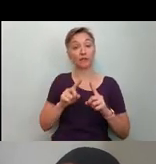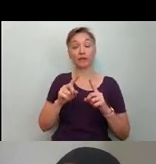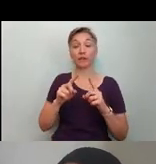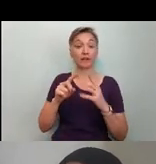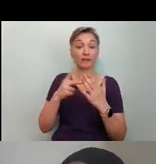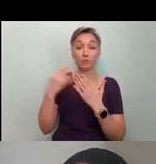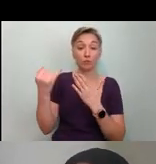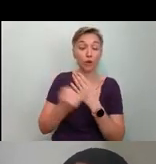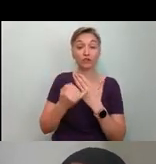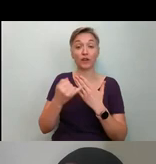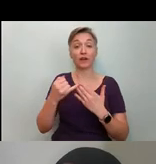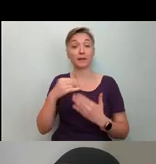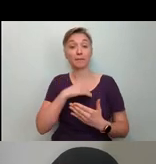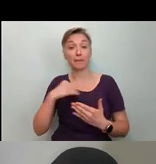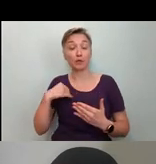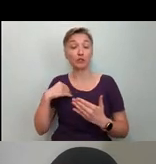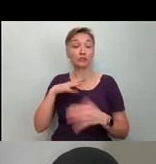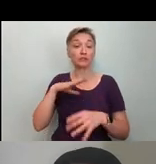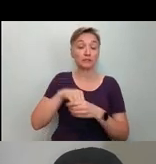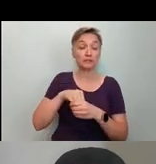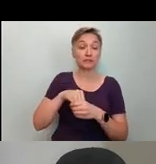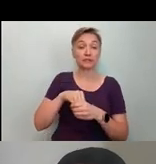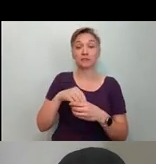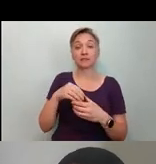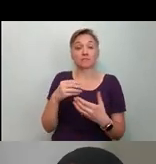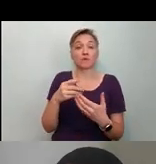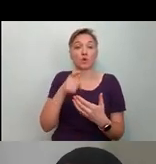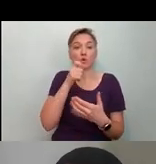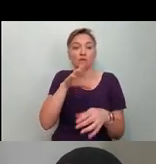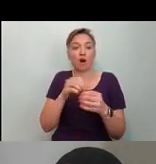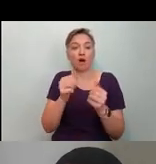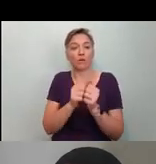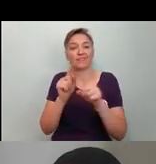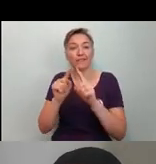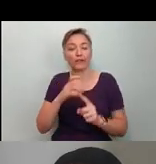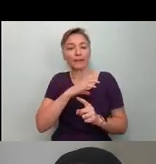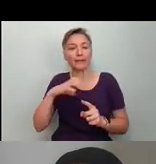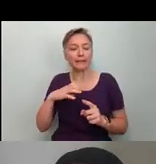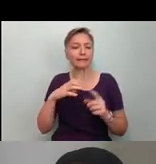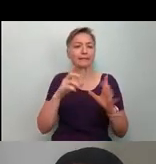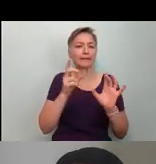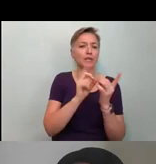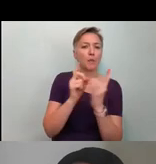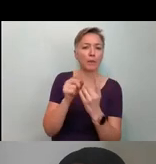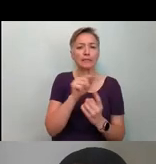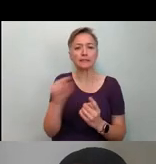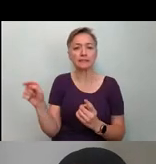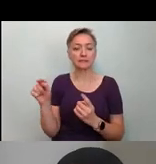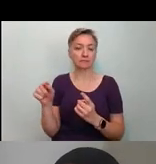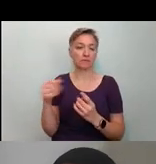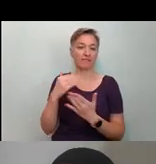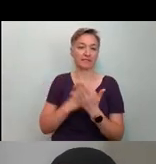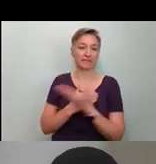who's involved from your particular departments or areas, we do have a list of all the different project committee members there. We also